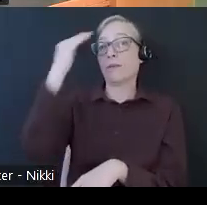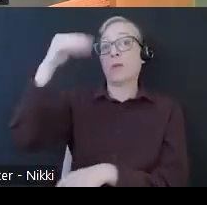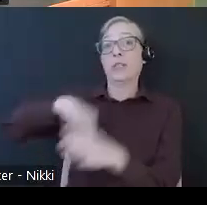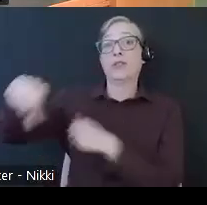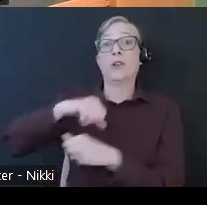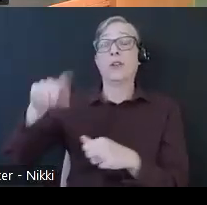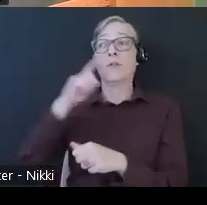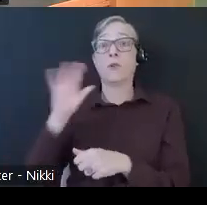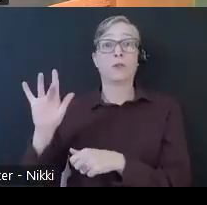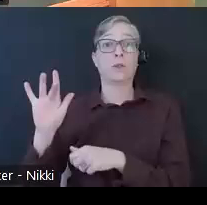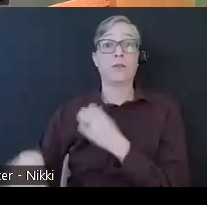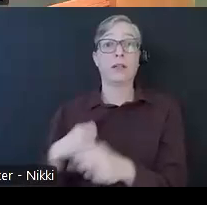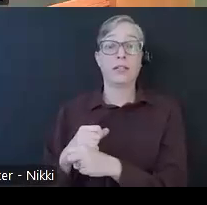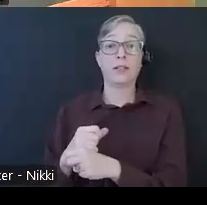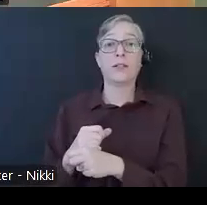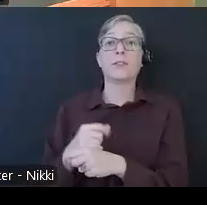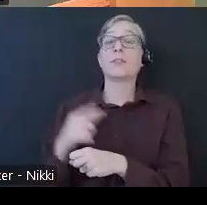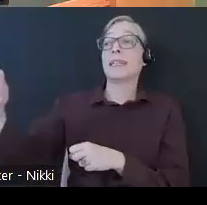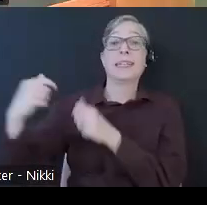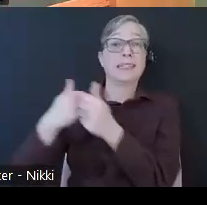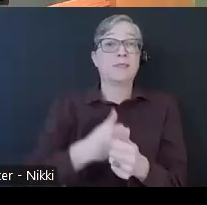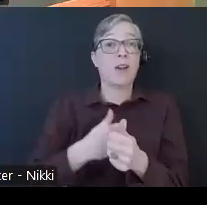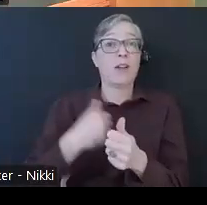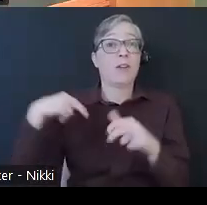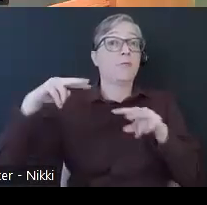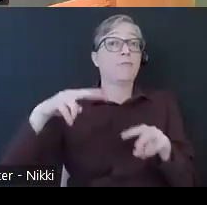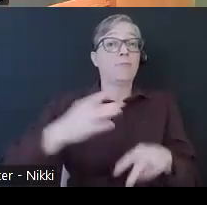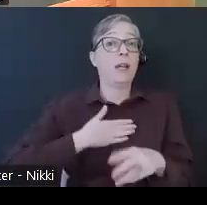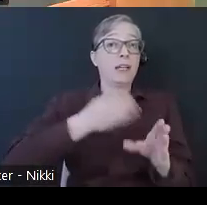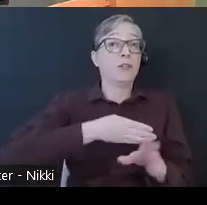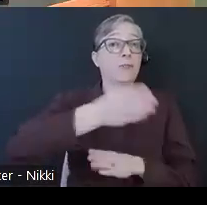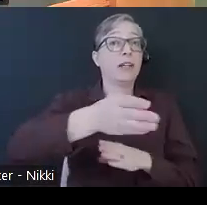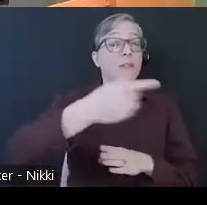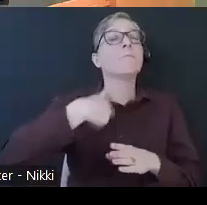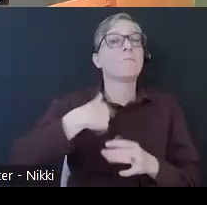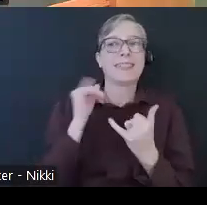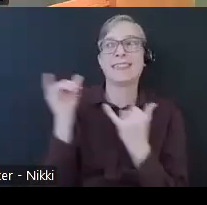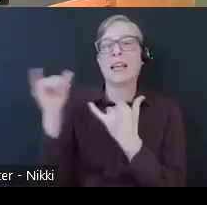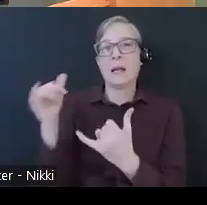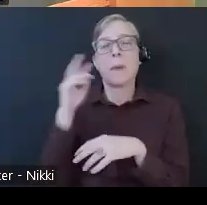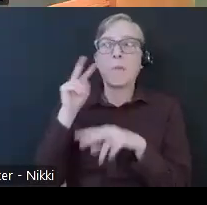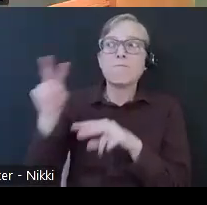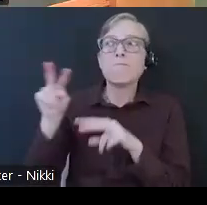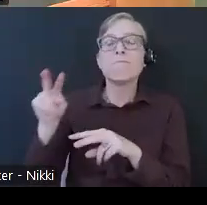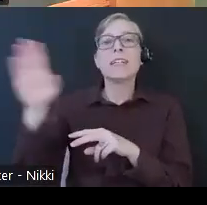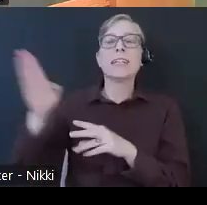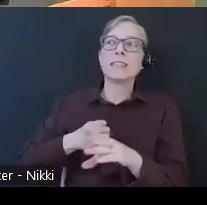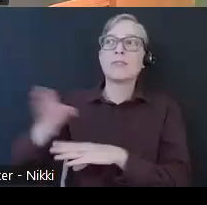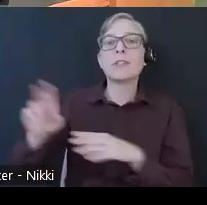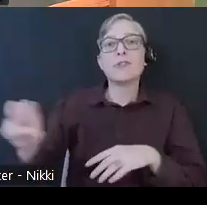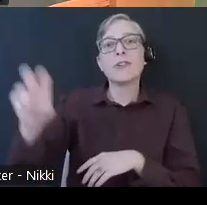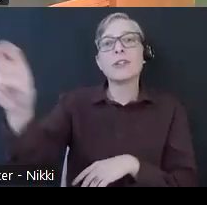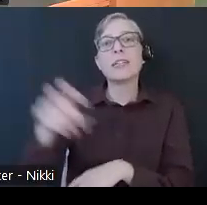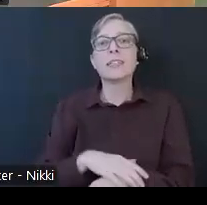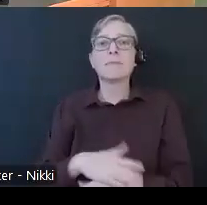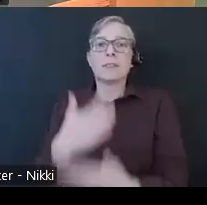as much as he's followed mine. And I wanted to say thank you for inviting me here to be in Rochester. Any time of the year is a good time